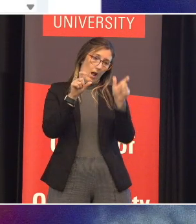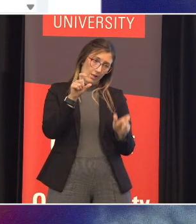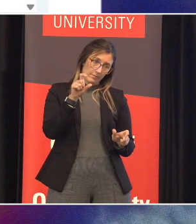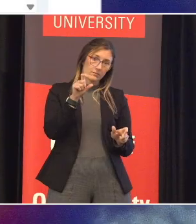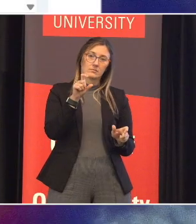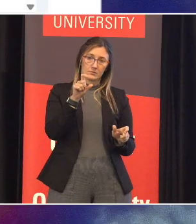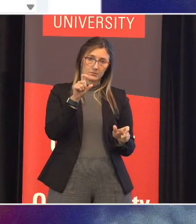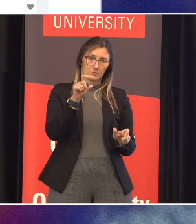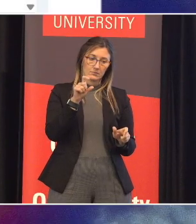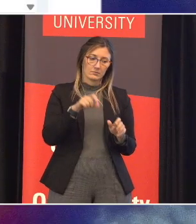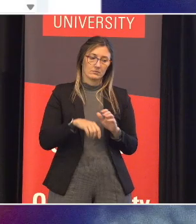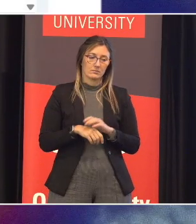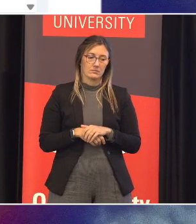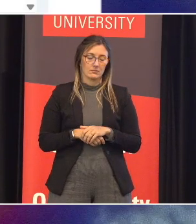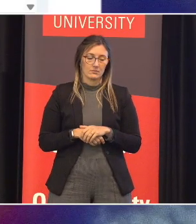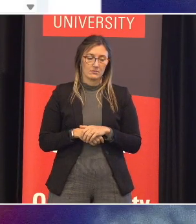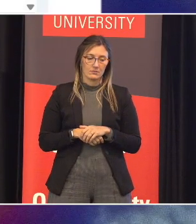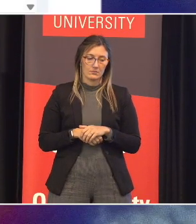Landmarks.